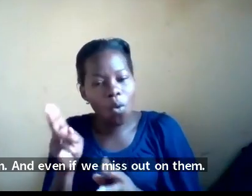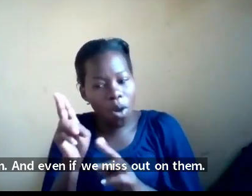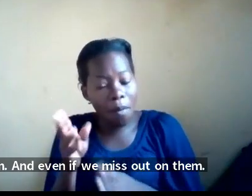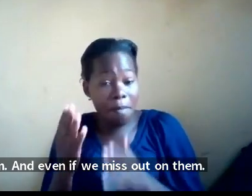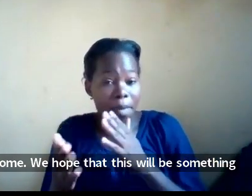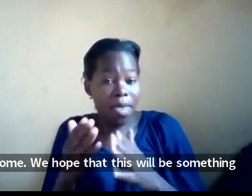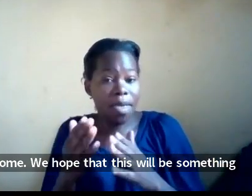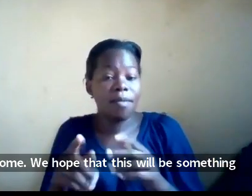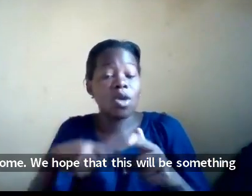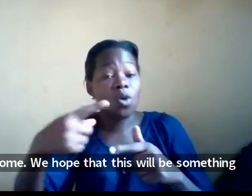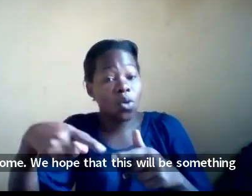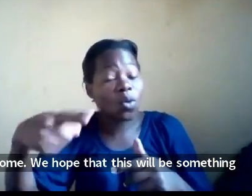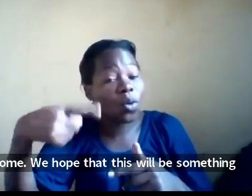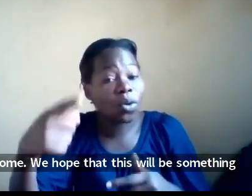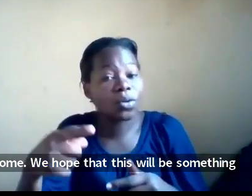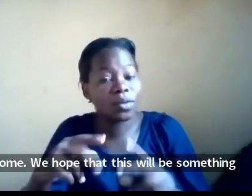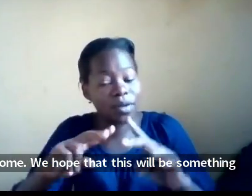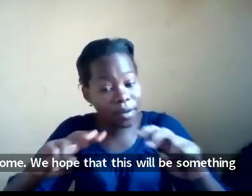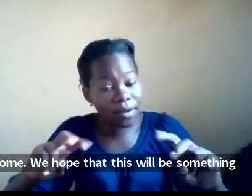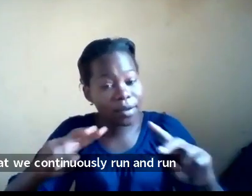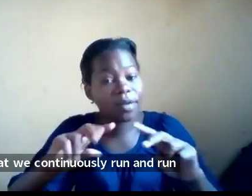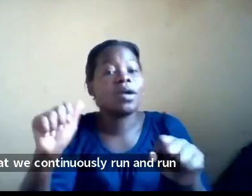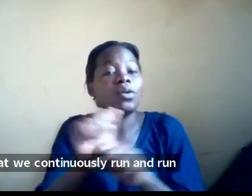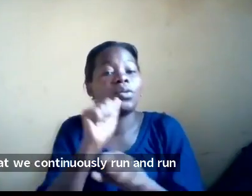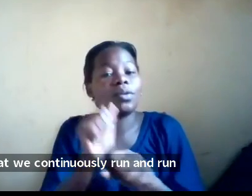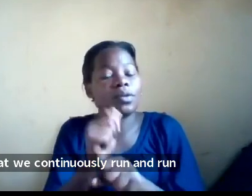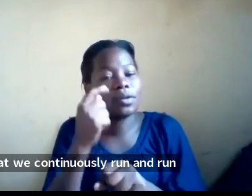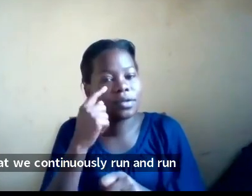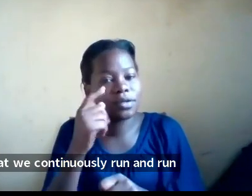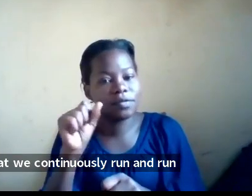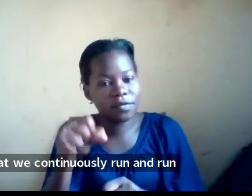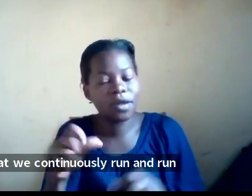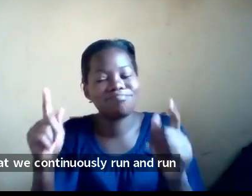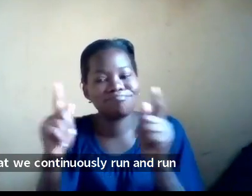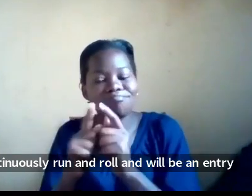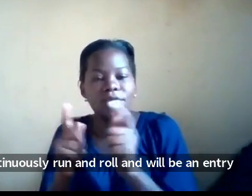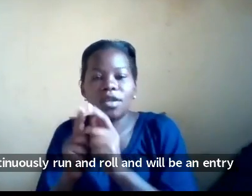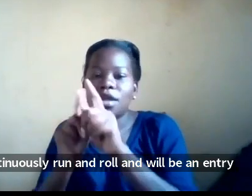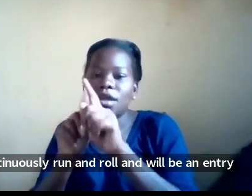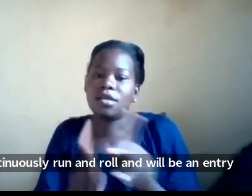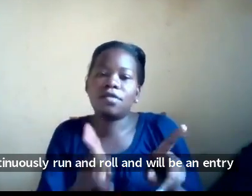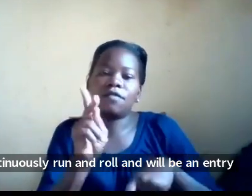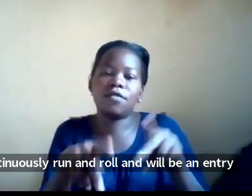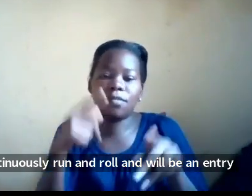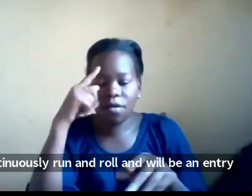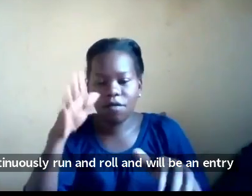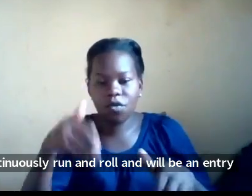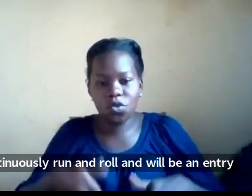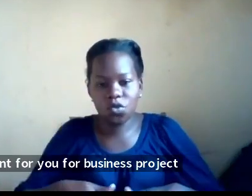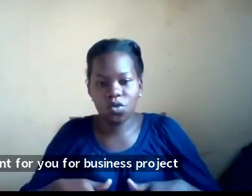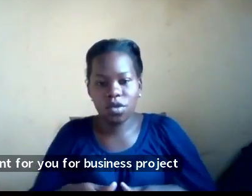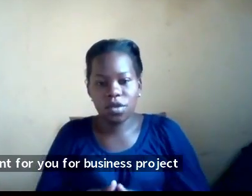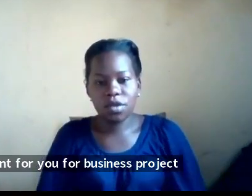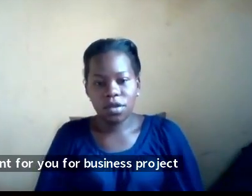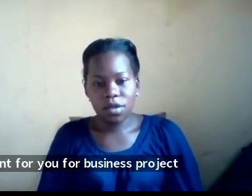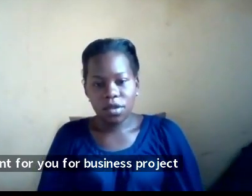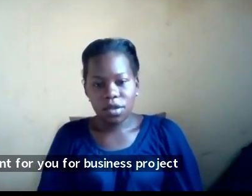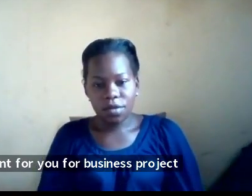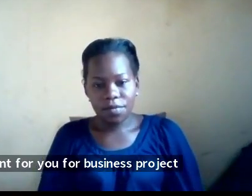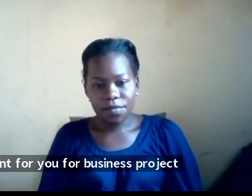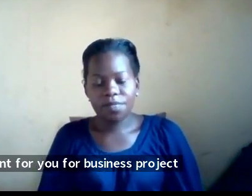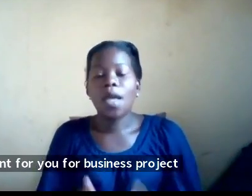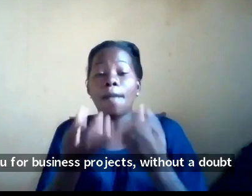that we continuously run and roll, and will be an entry point for our youth for business projects. Without a doubt, there are so